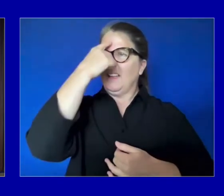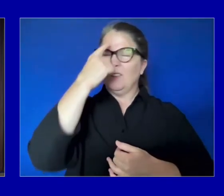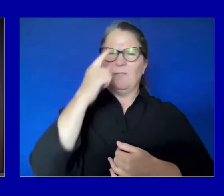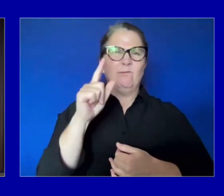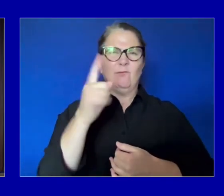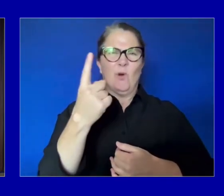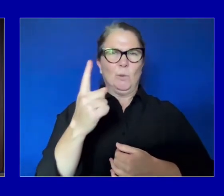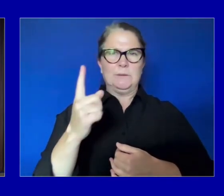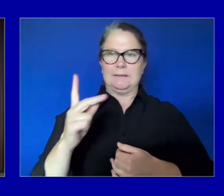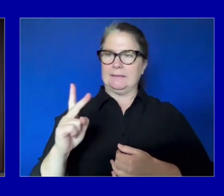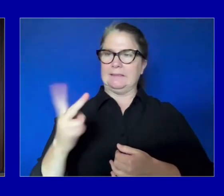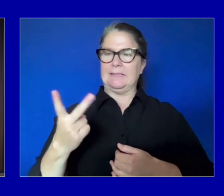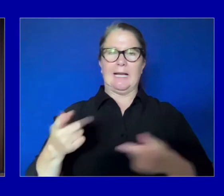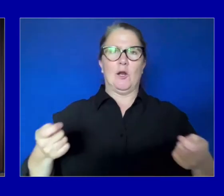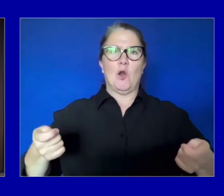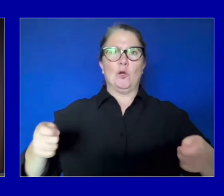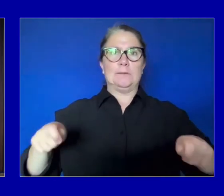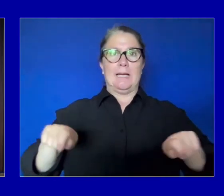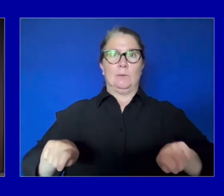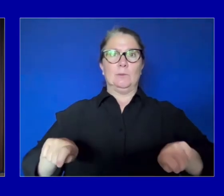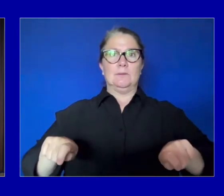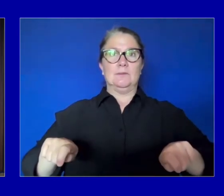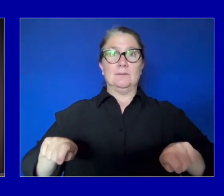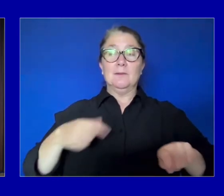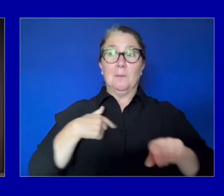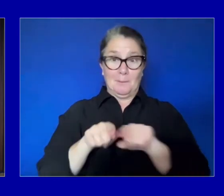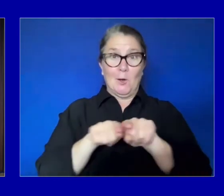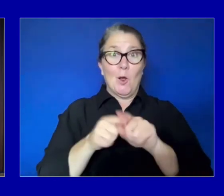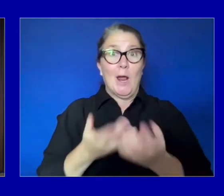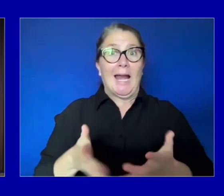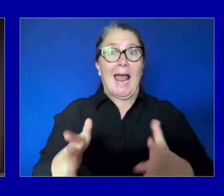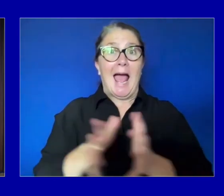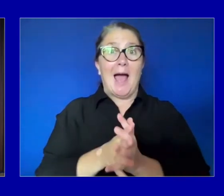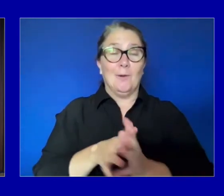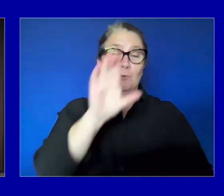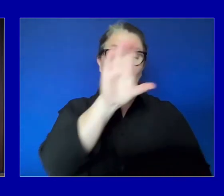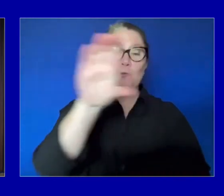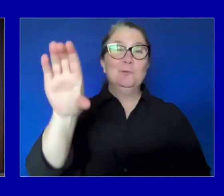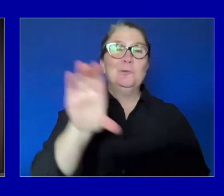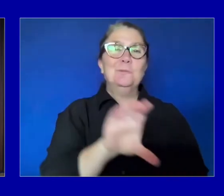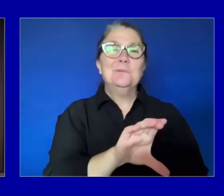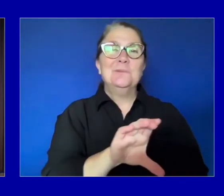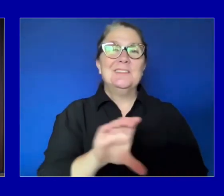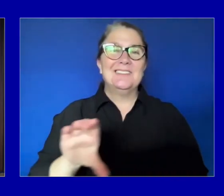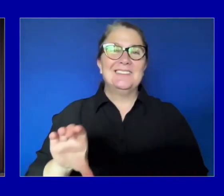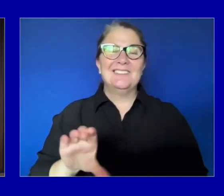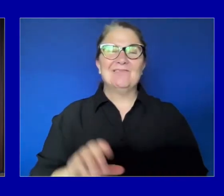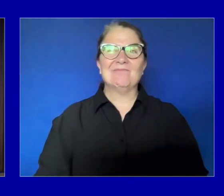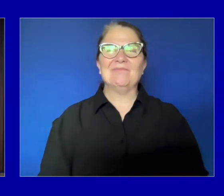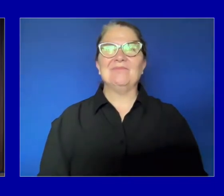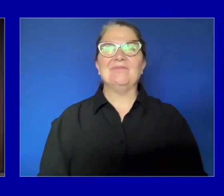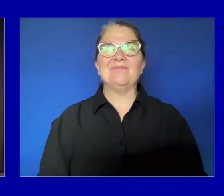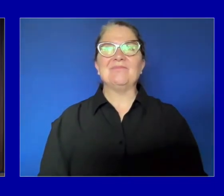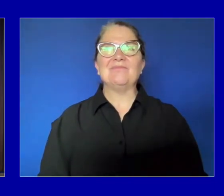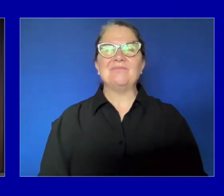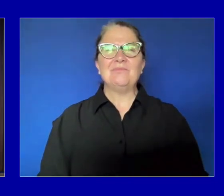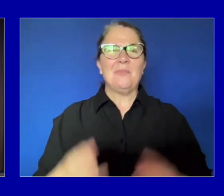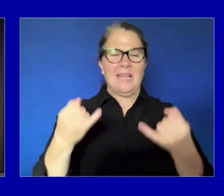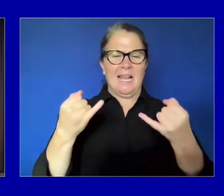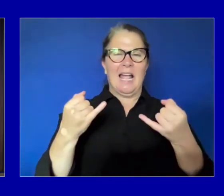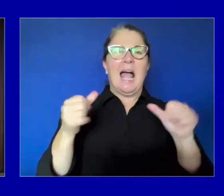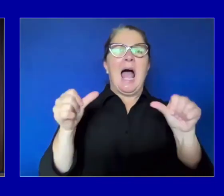to weave on zoom using raffia. Um, so, and, uh, it was sort of, uh, Arnie Bronwyn from